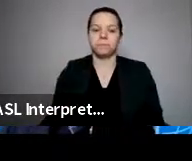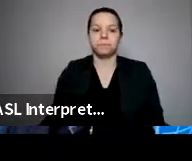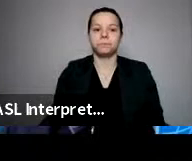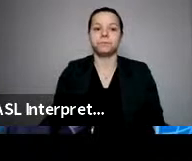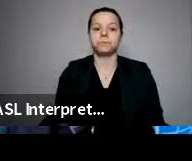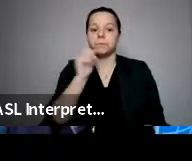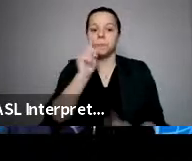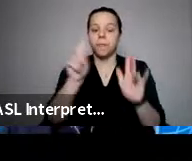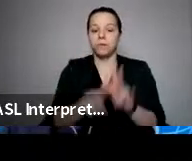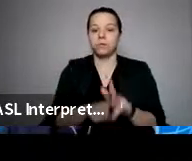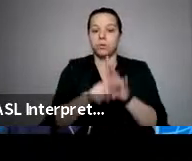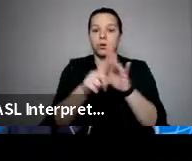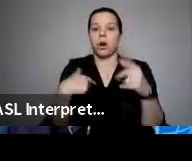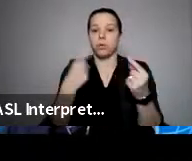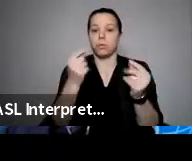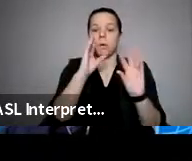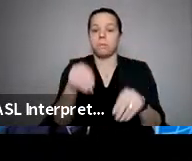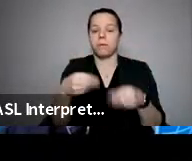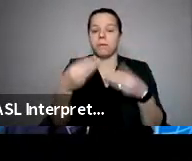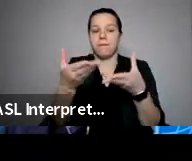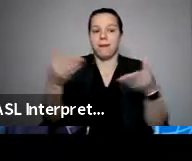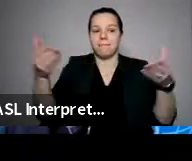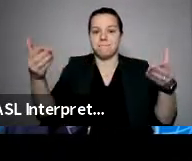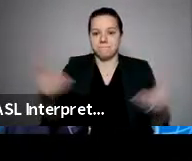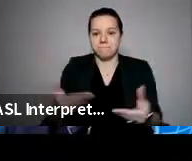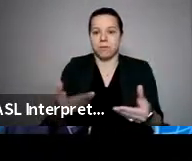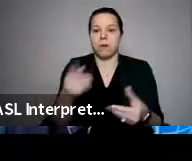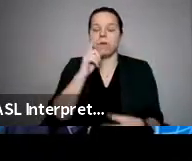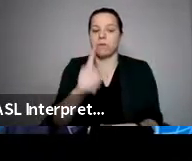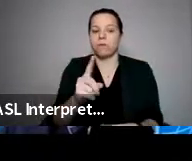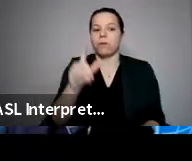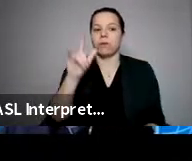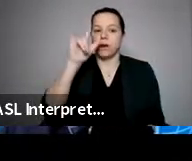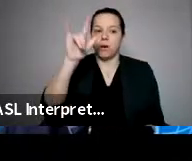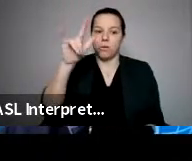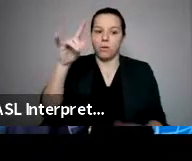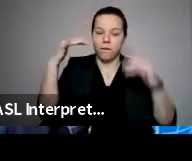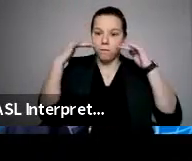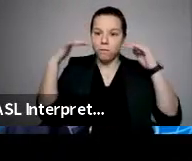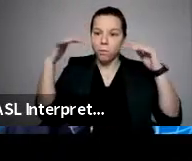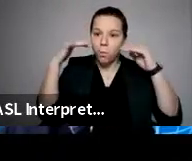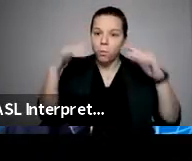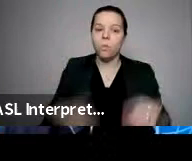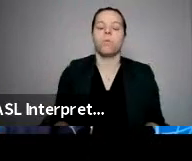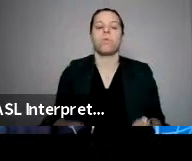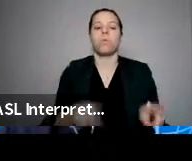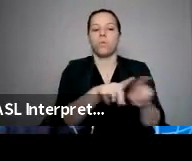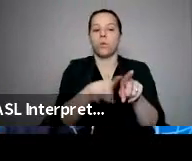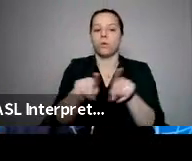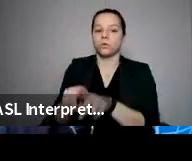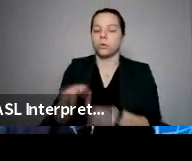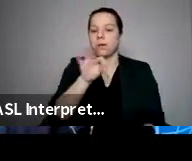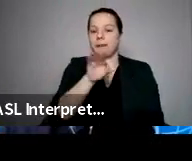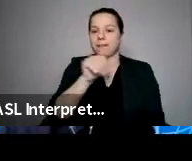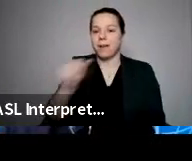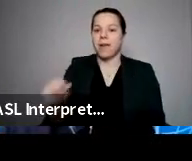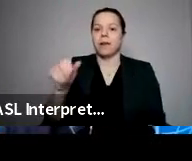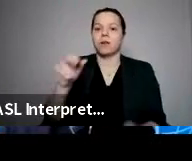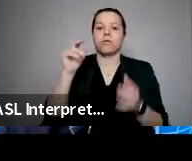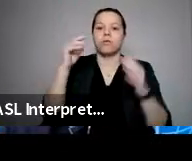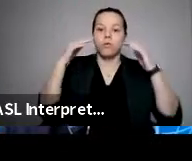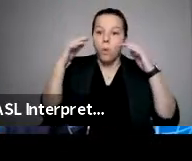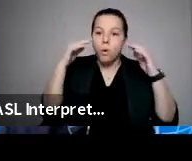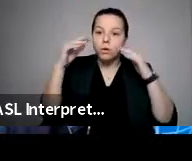to provide an introduction to aircraft noise as well as the FAA's noise research